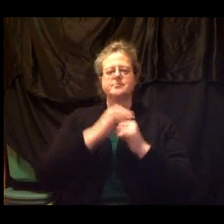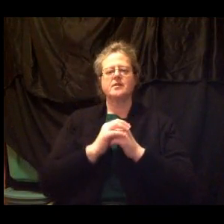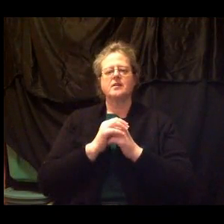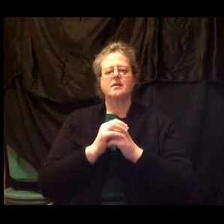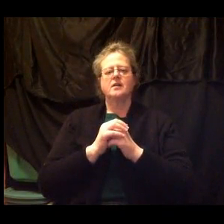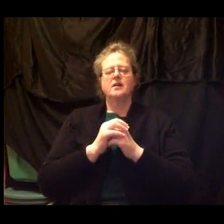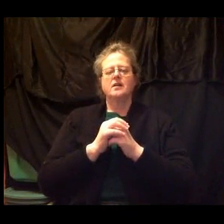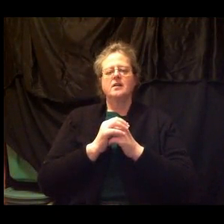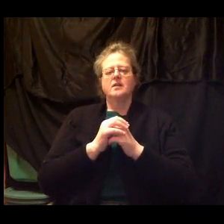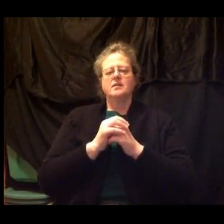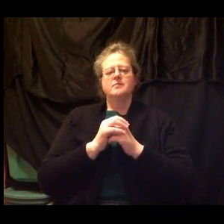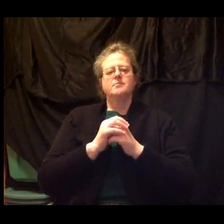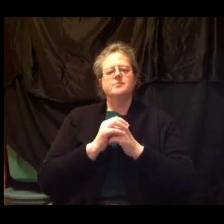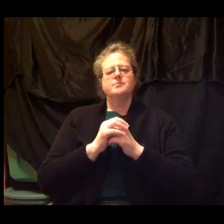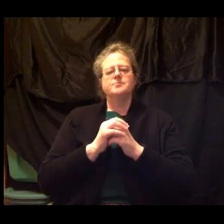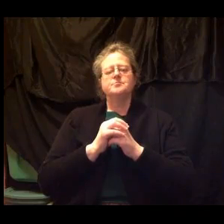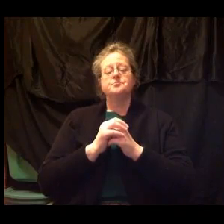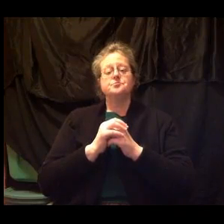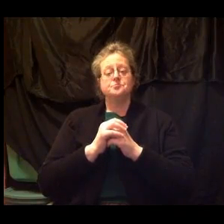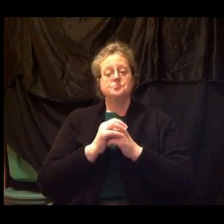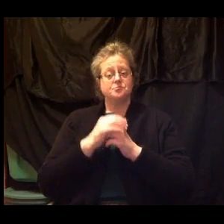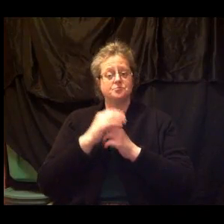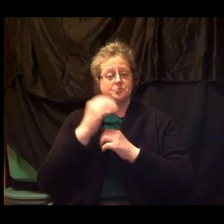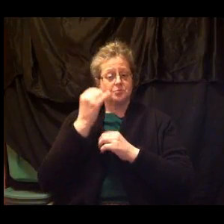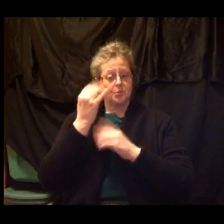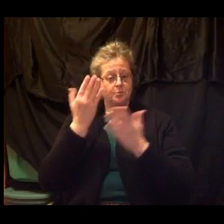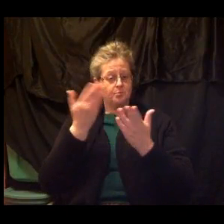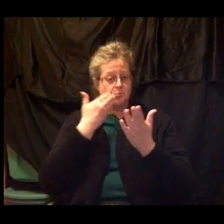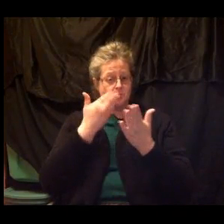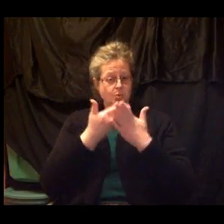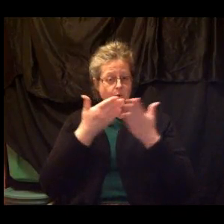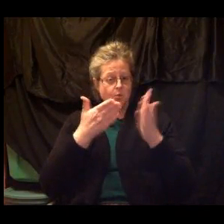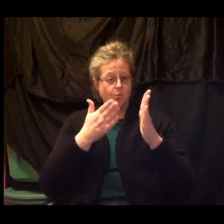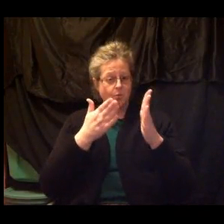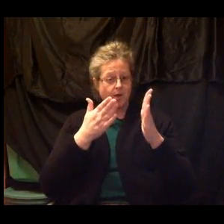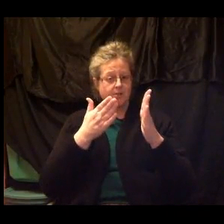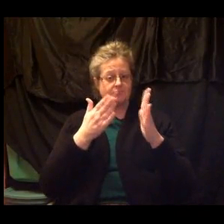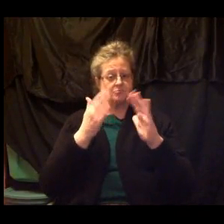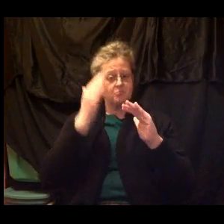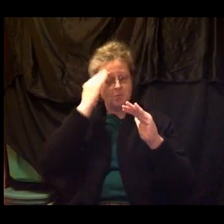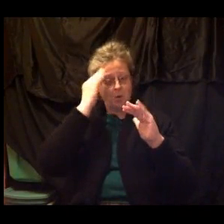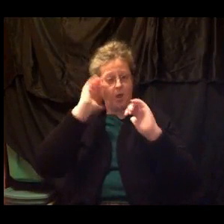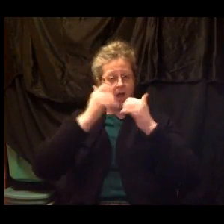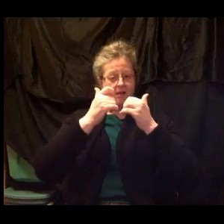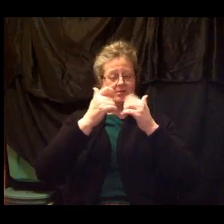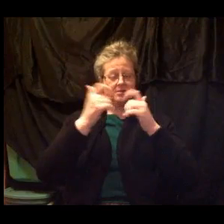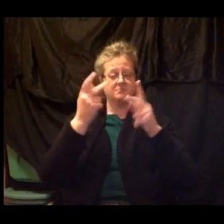numbers below. So that's a good way to find out greater than and less